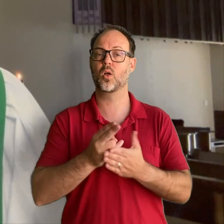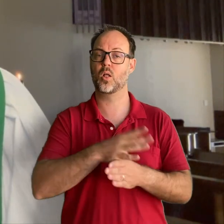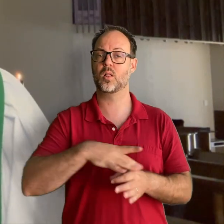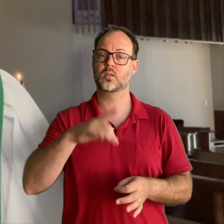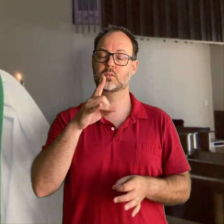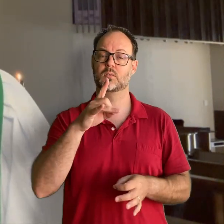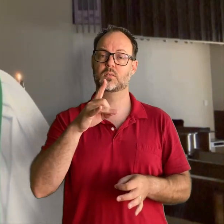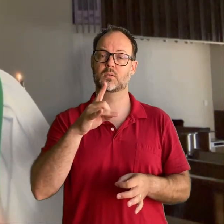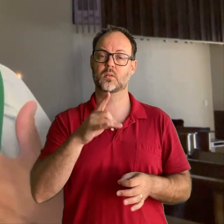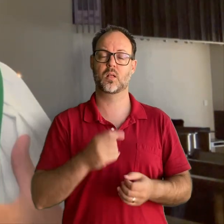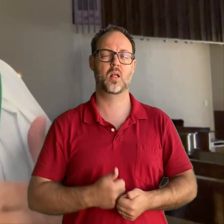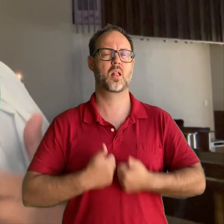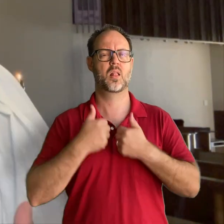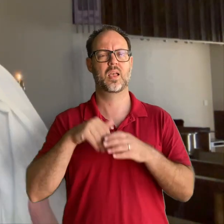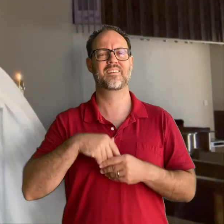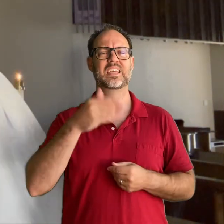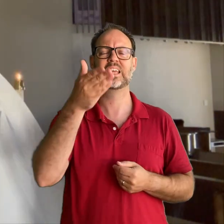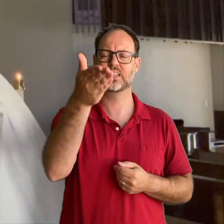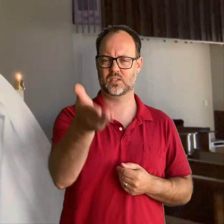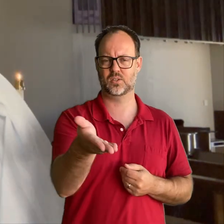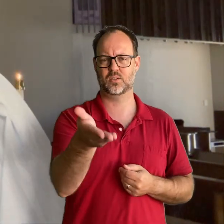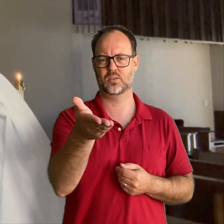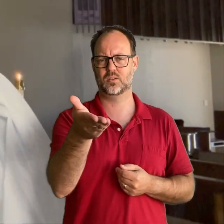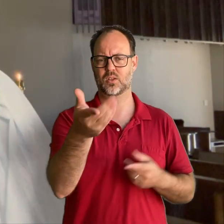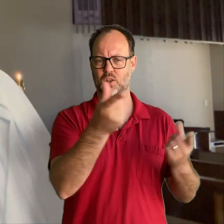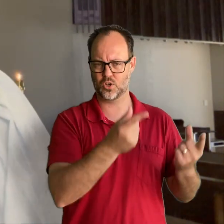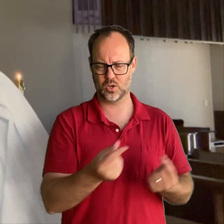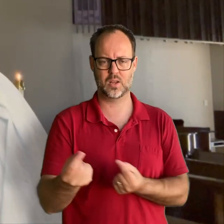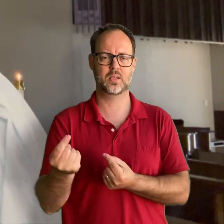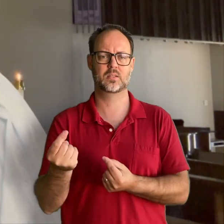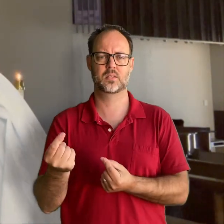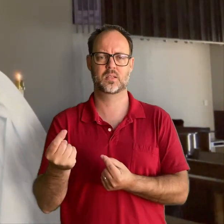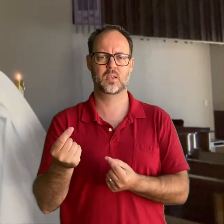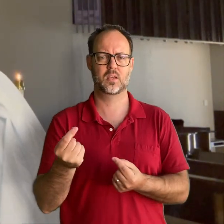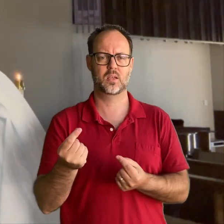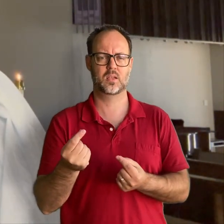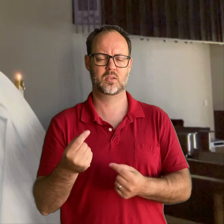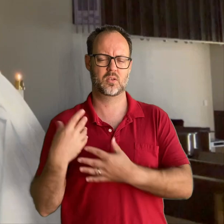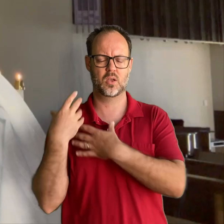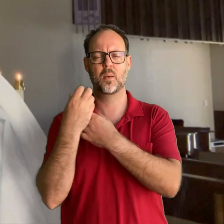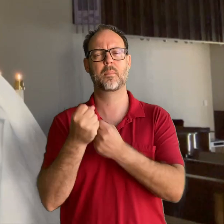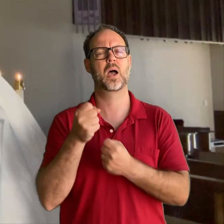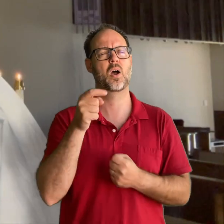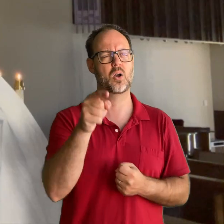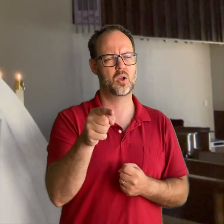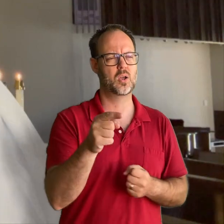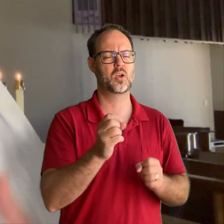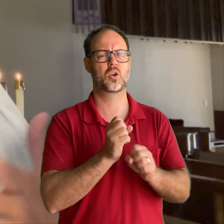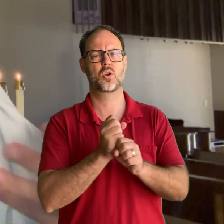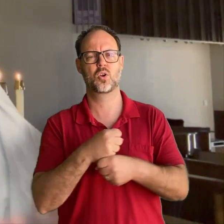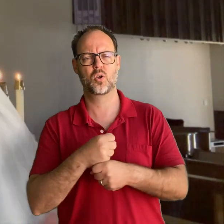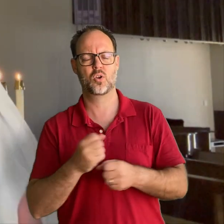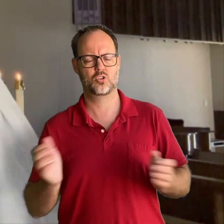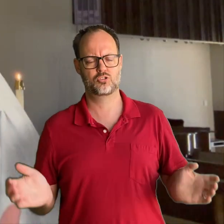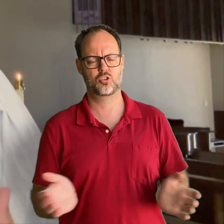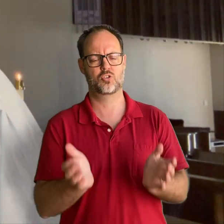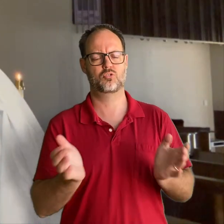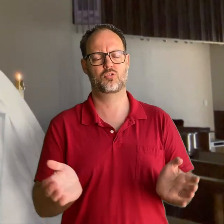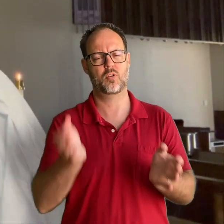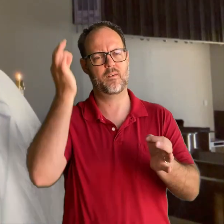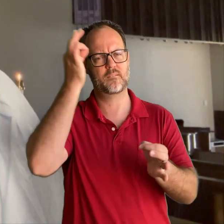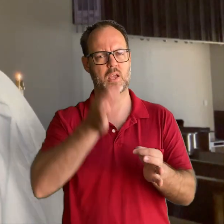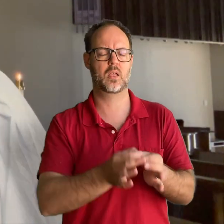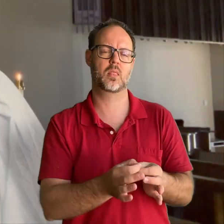Holy Spirit, living within you, does this. He is empowering you. He creates and nurtures